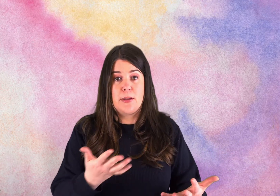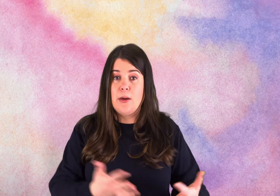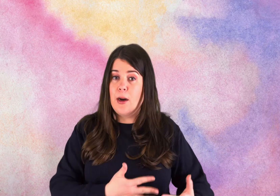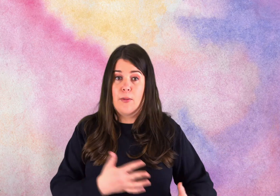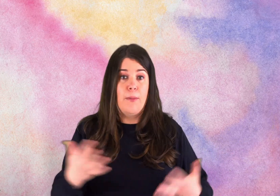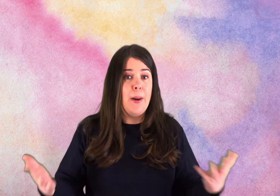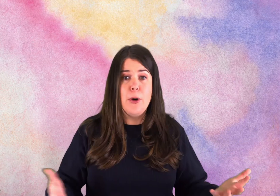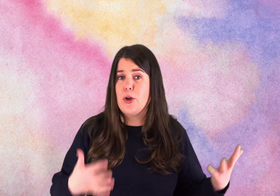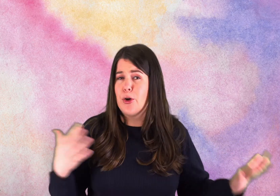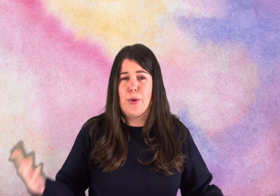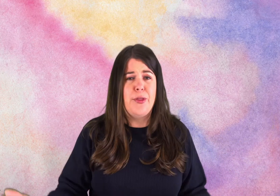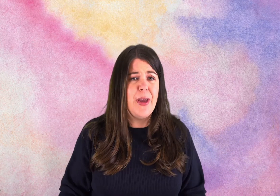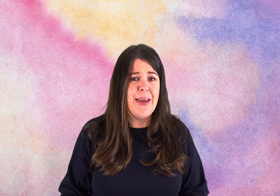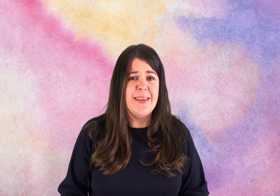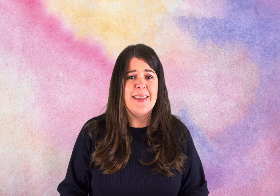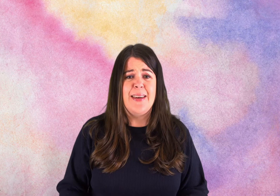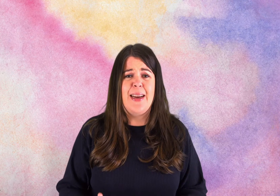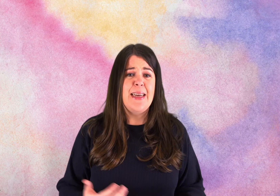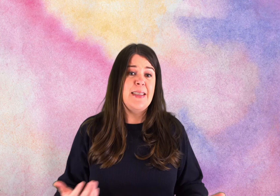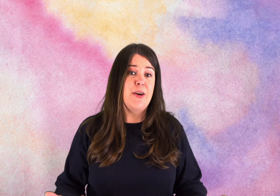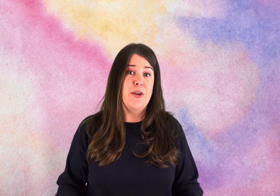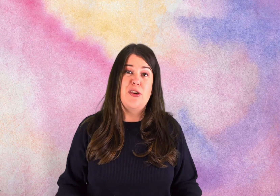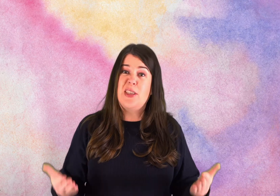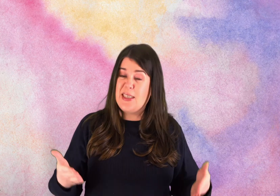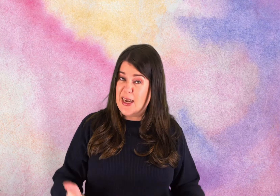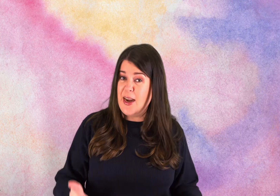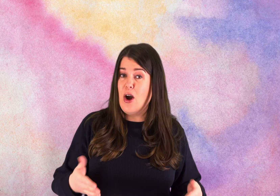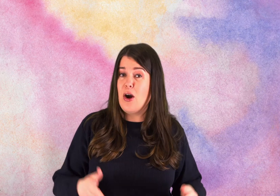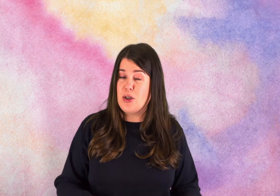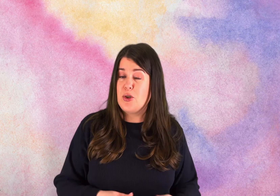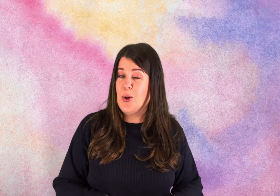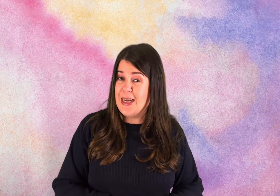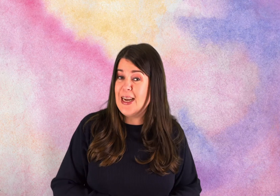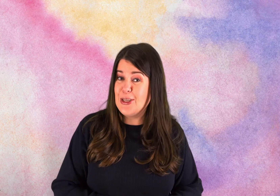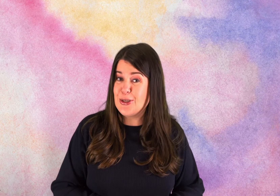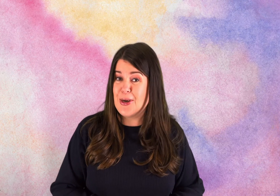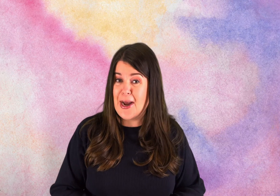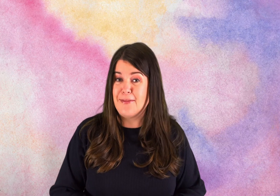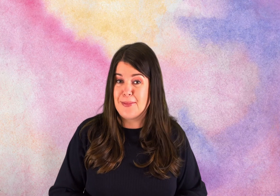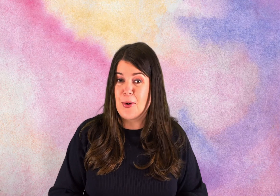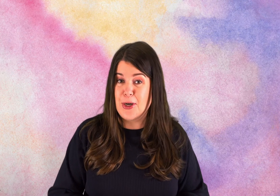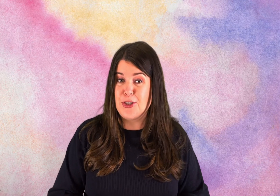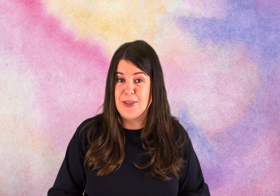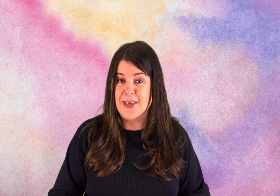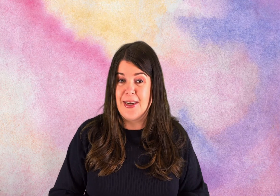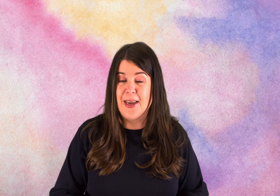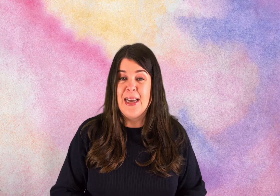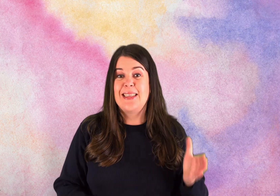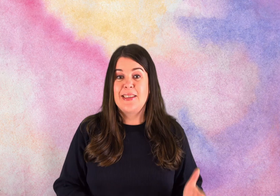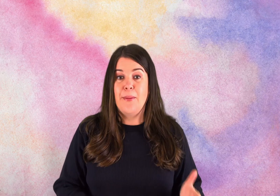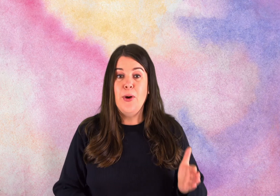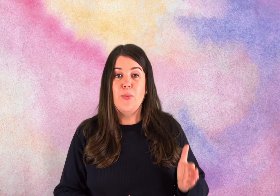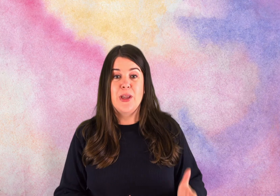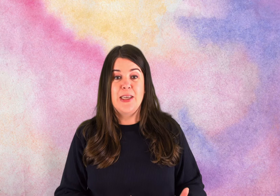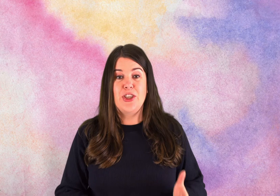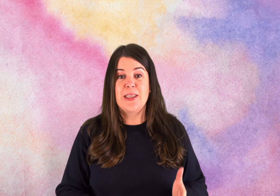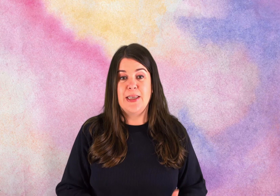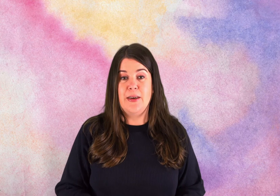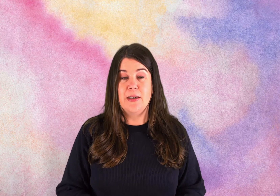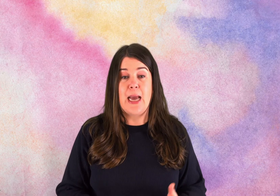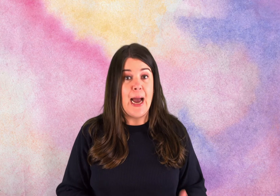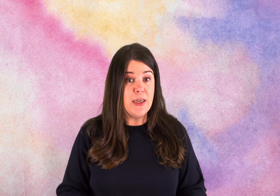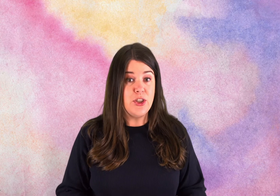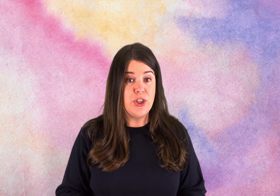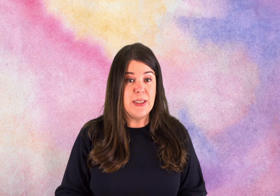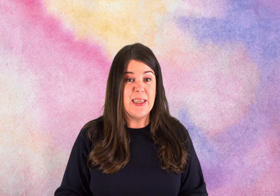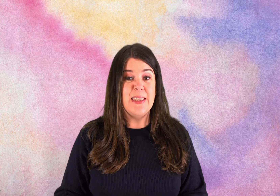us remember, learn new things. And like I said earlier, today our story is going to have some questions in it. Some religious